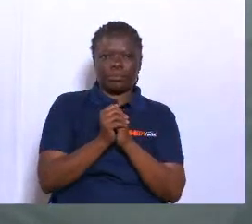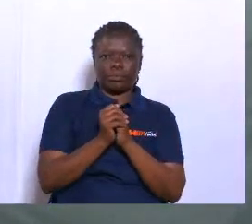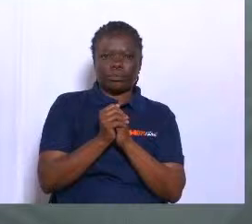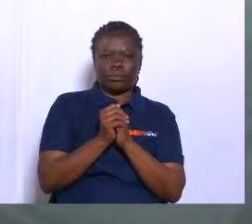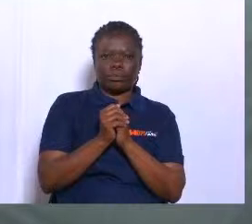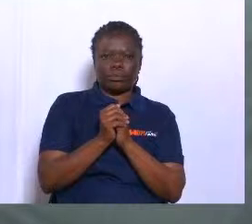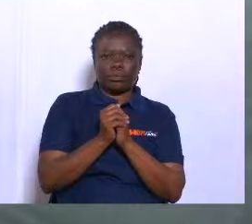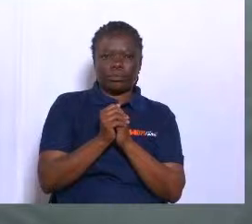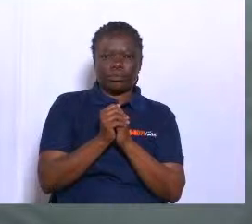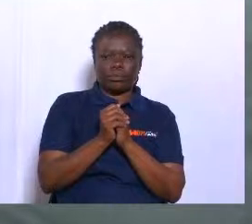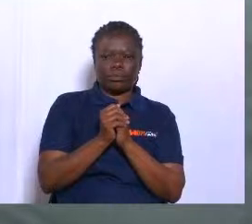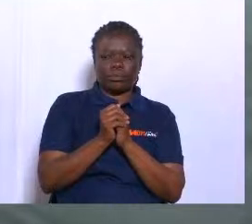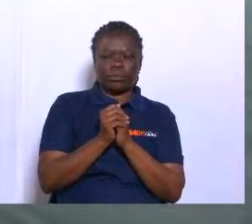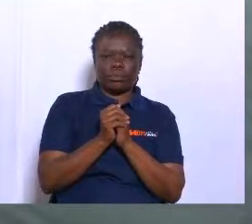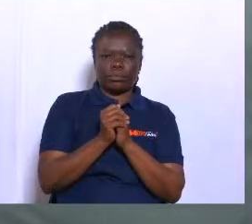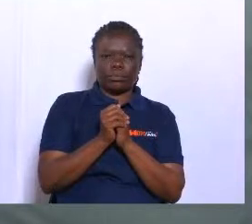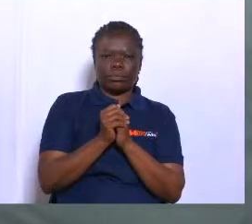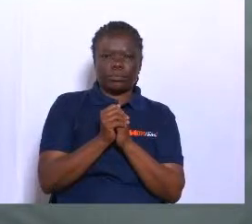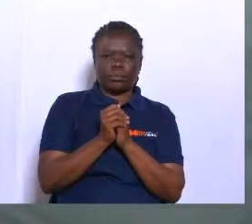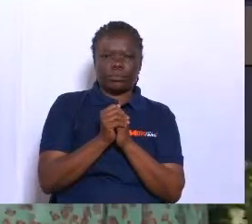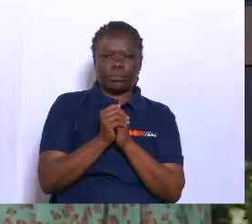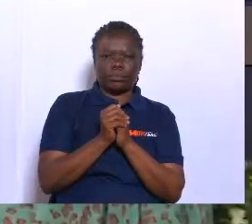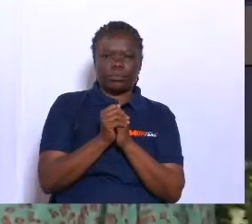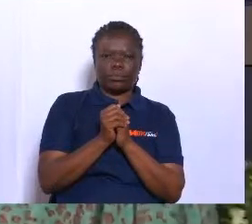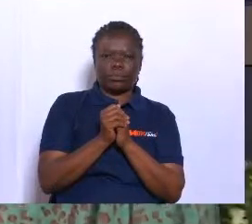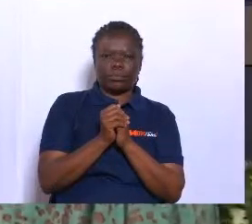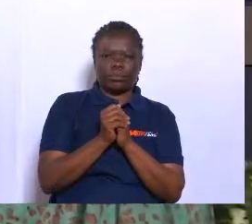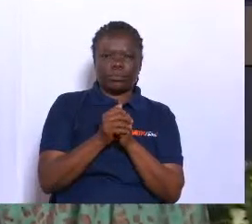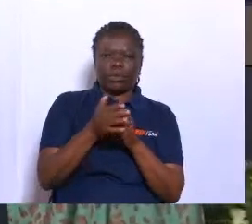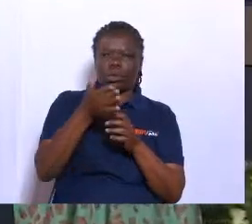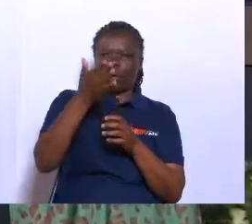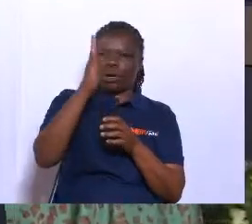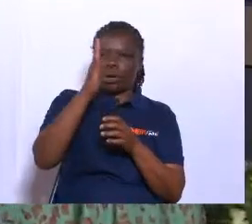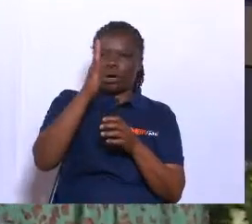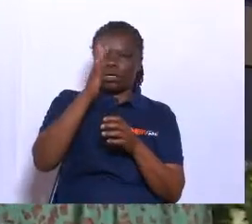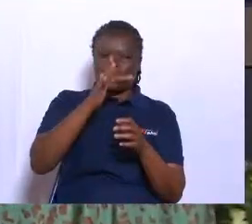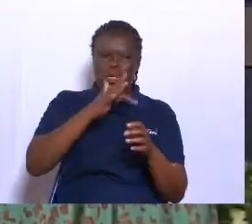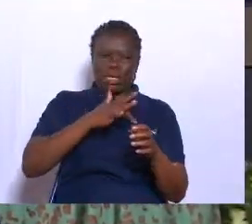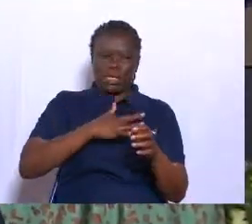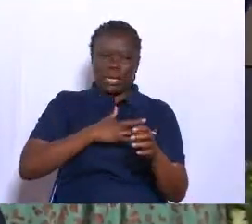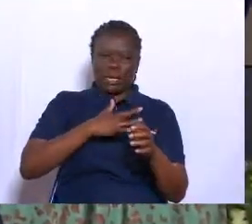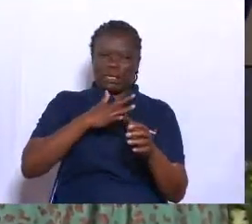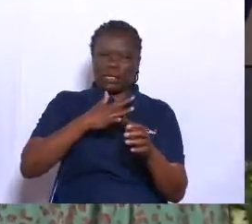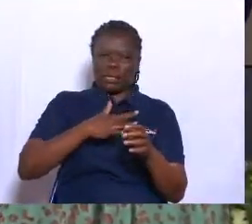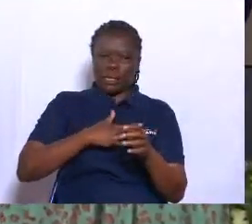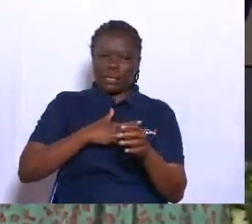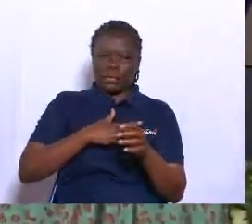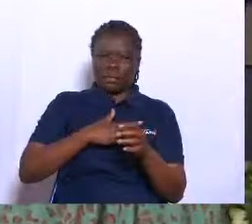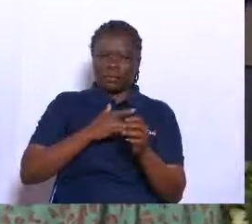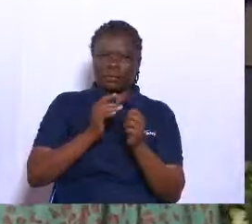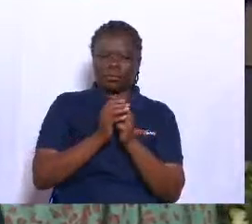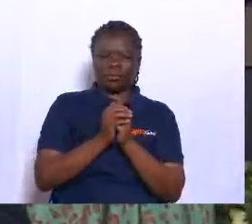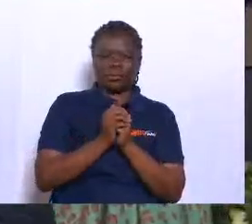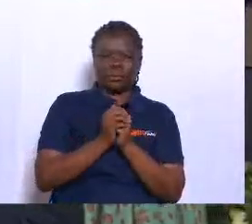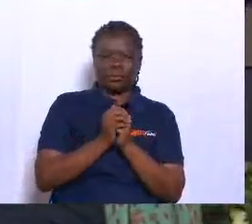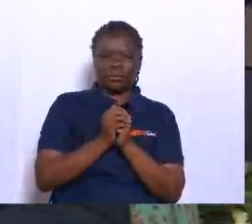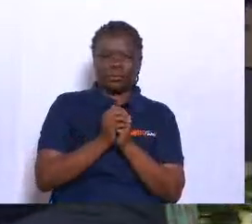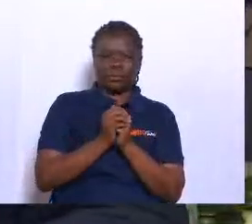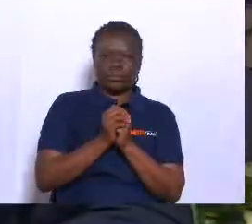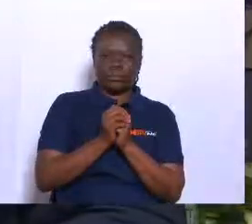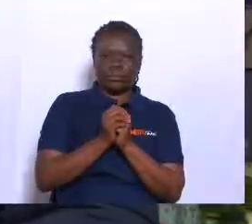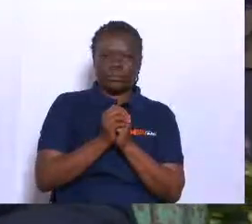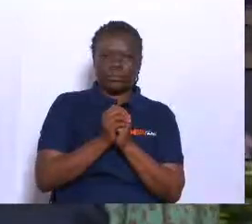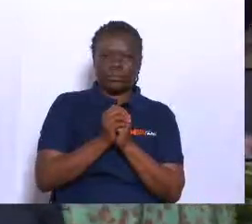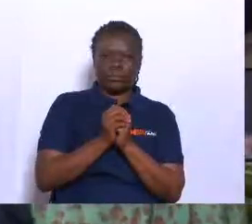touches hearts. Bwana Mwenyezi Mungu aweze kuguza mioyo yao. It's hard to have room for everybody, so many are coming. Bado